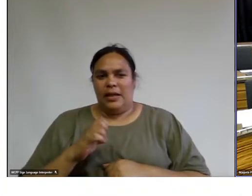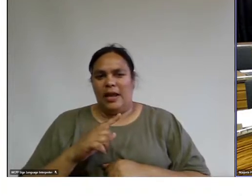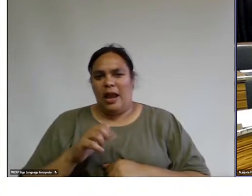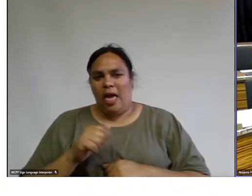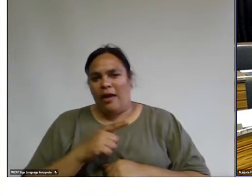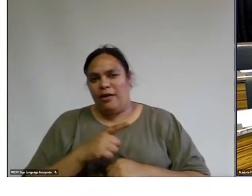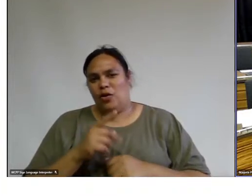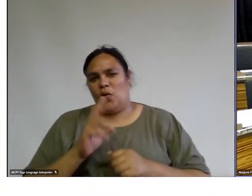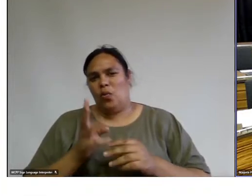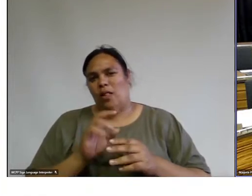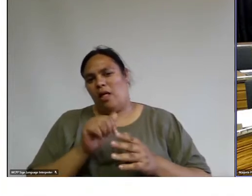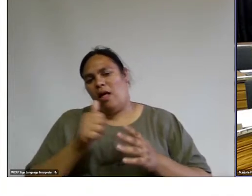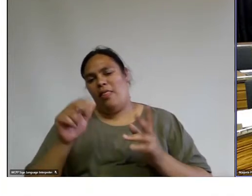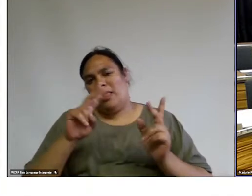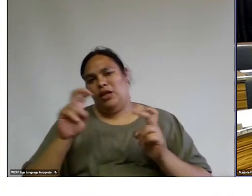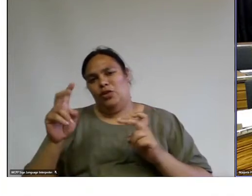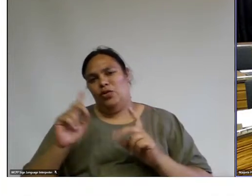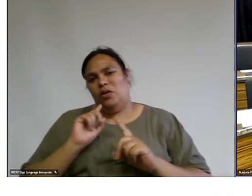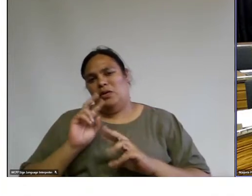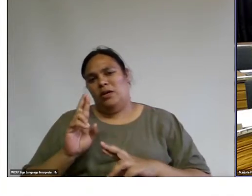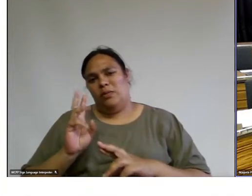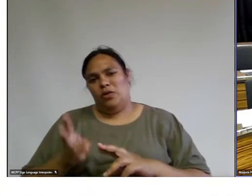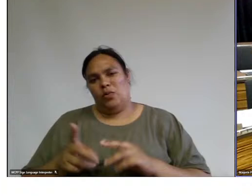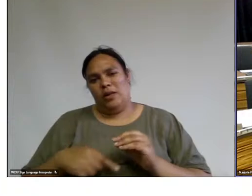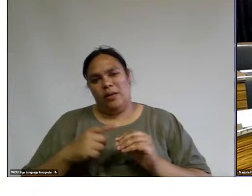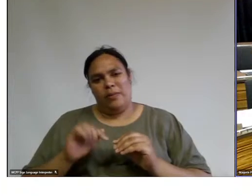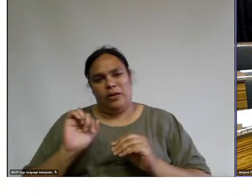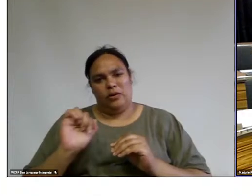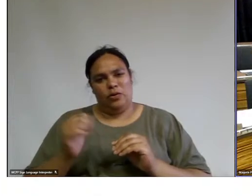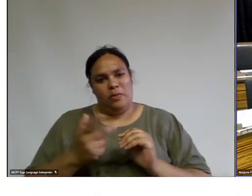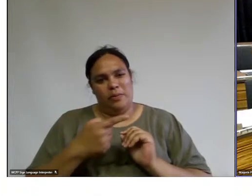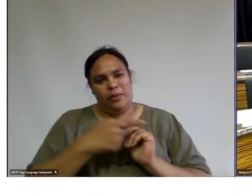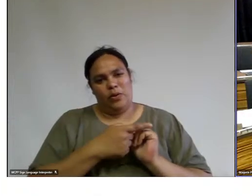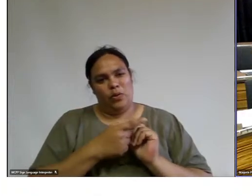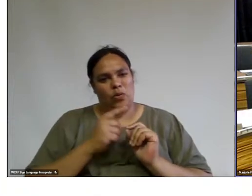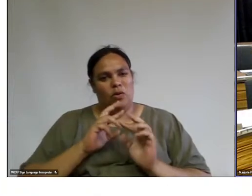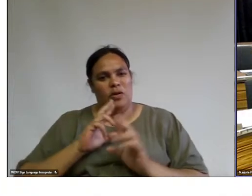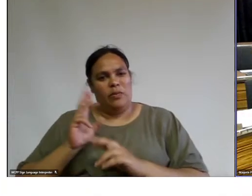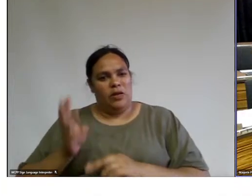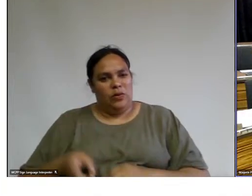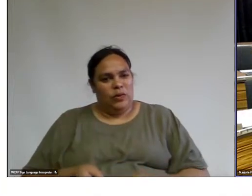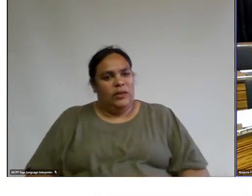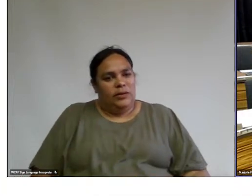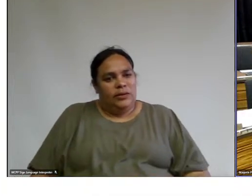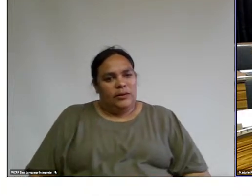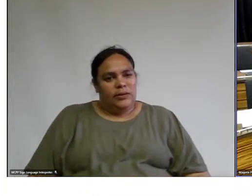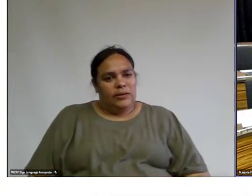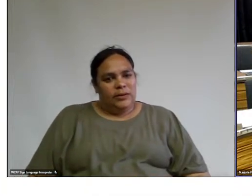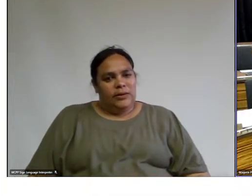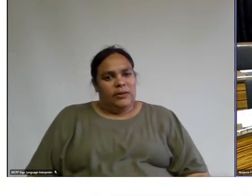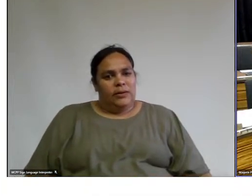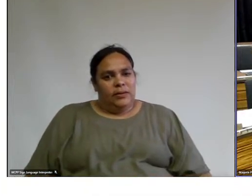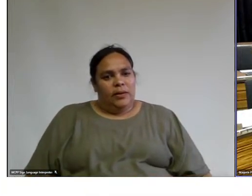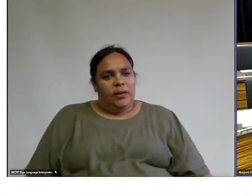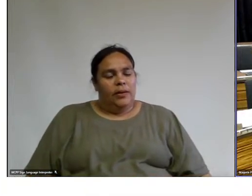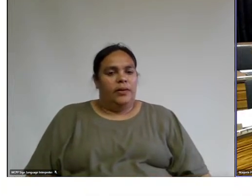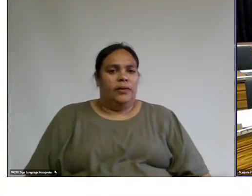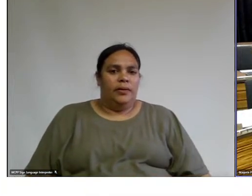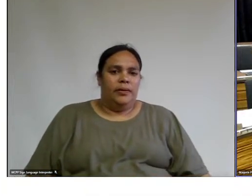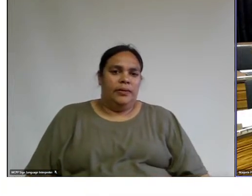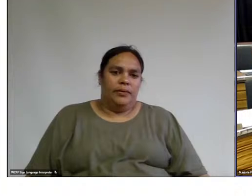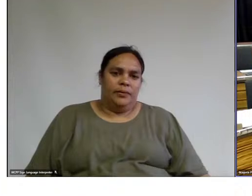of the other issues that have arisen. Maybe you want to speak about the financial statements as well. Mr. Eli, thank you.